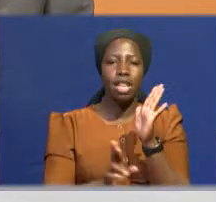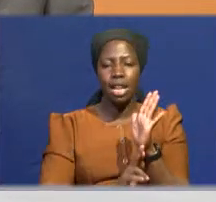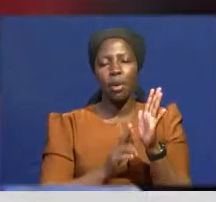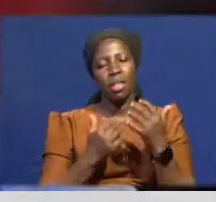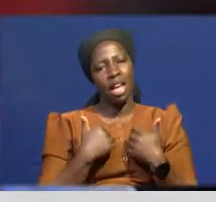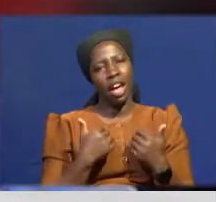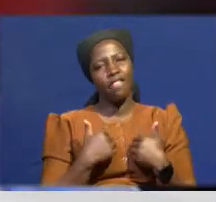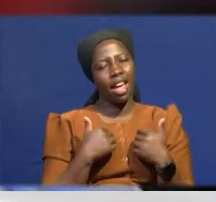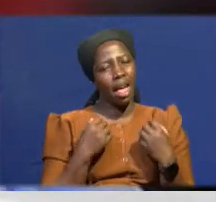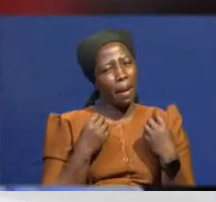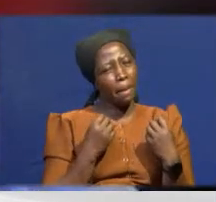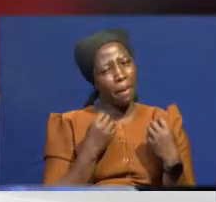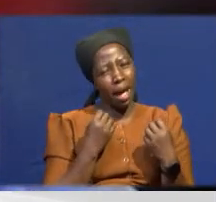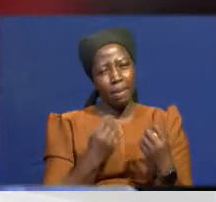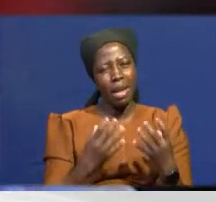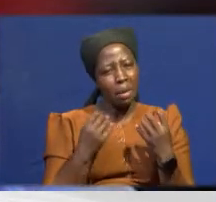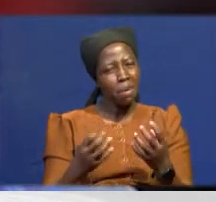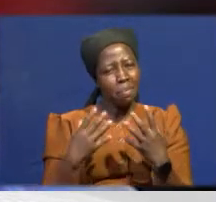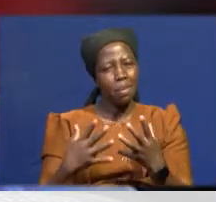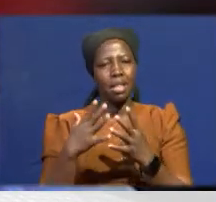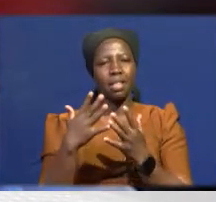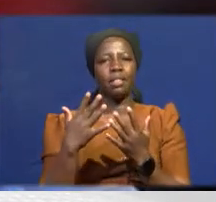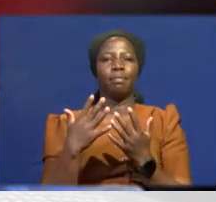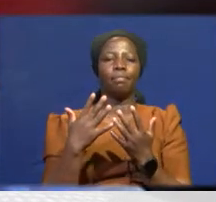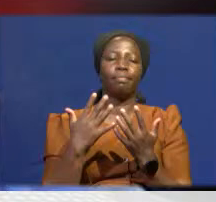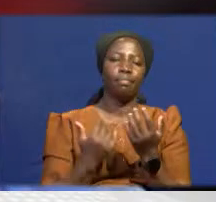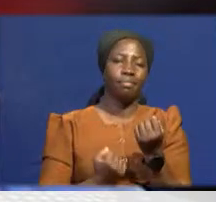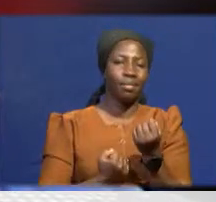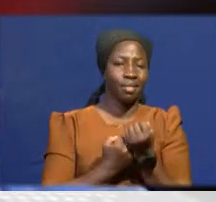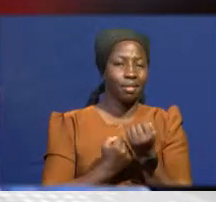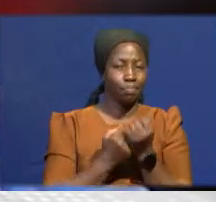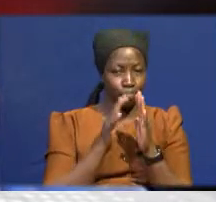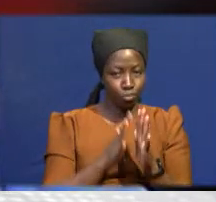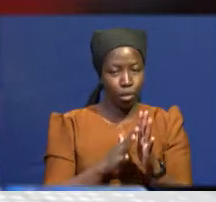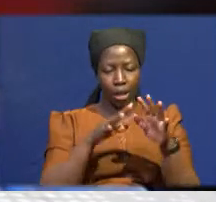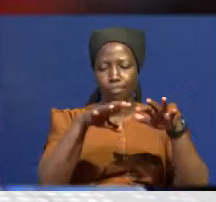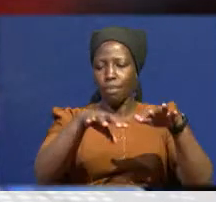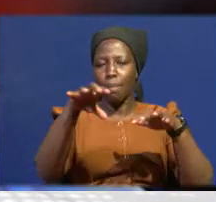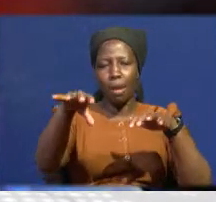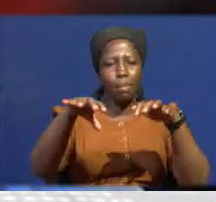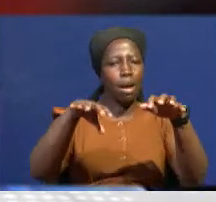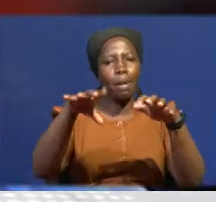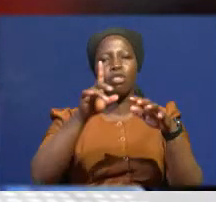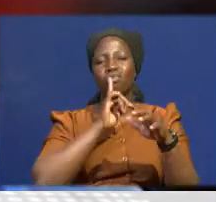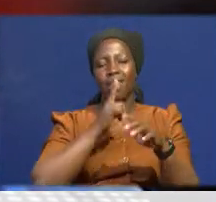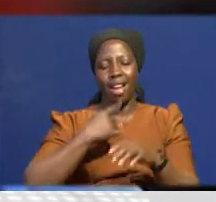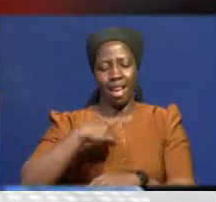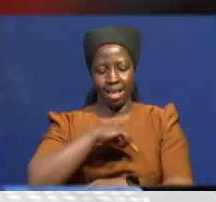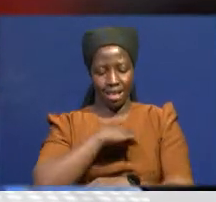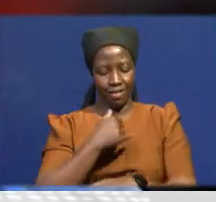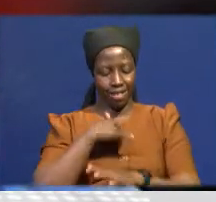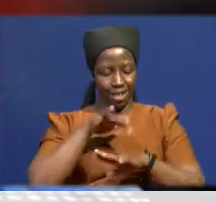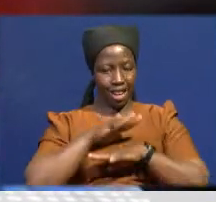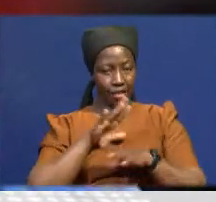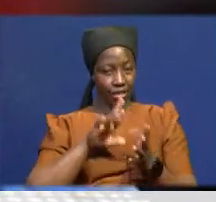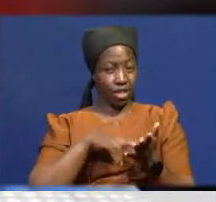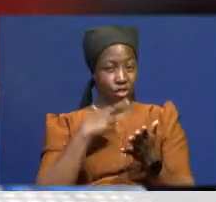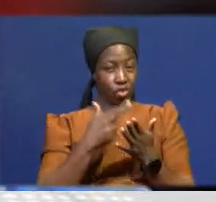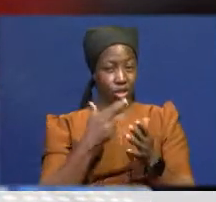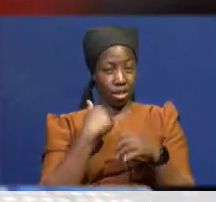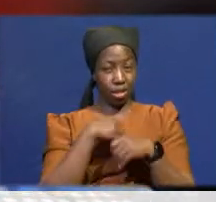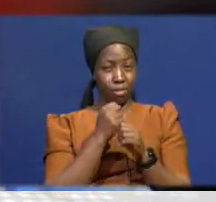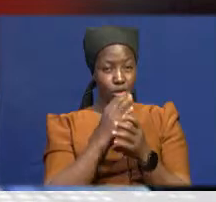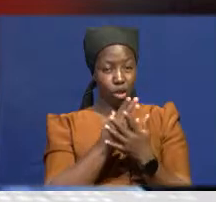a lot of spectating points, and by so doing, we have enough resources to make sure